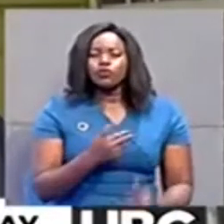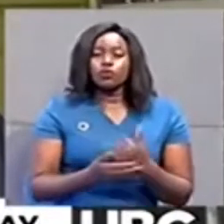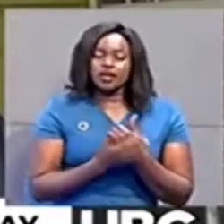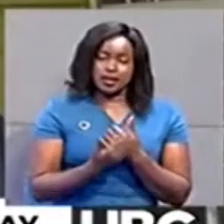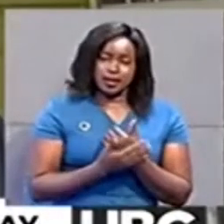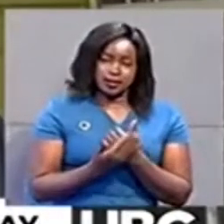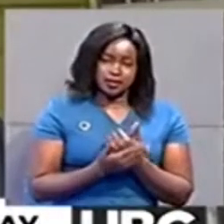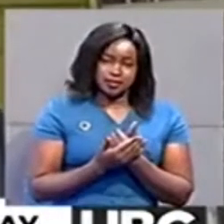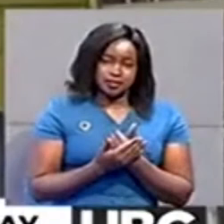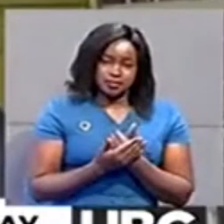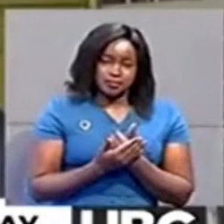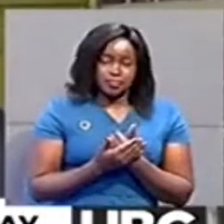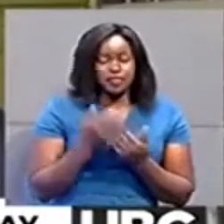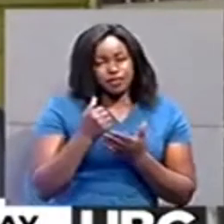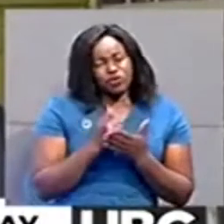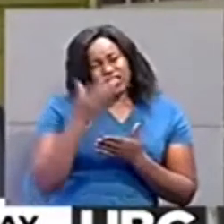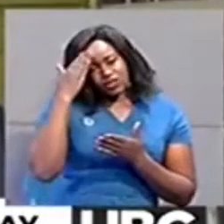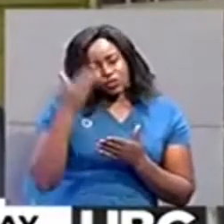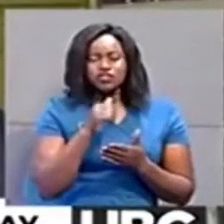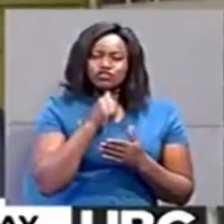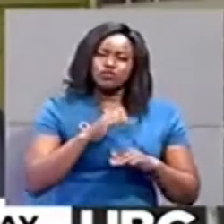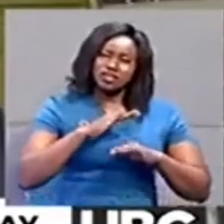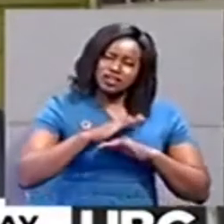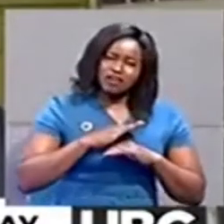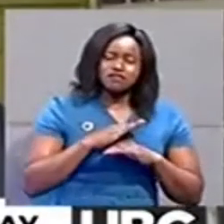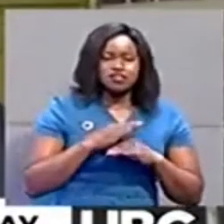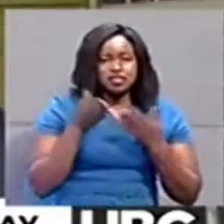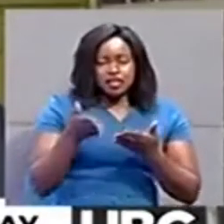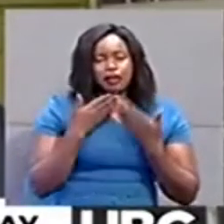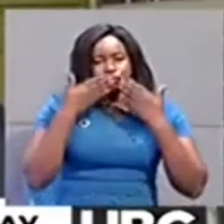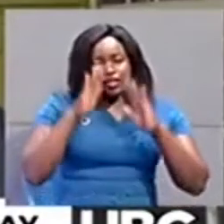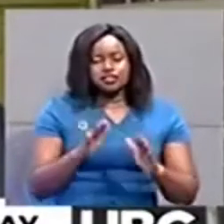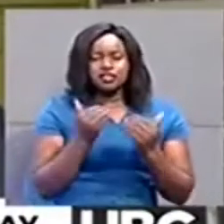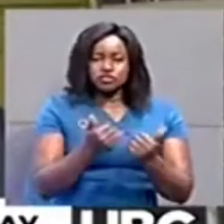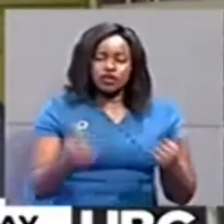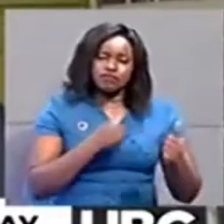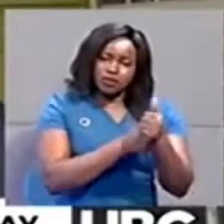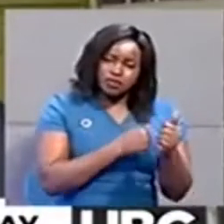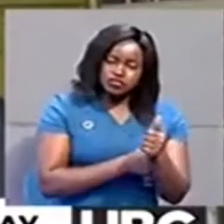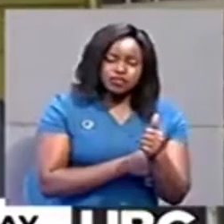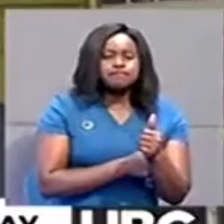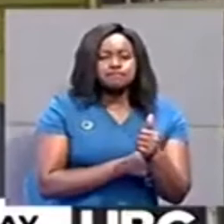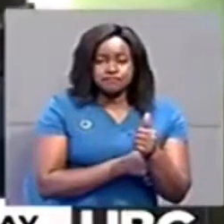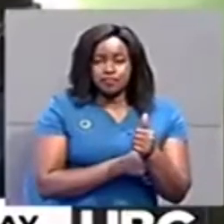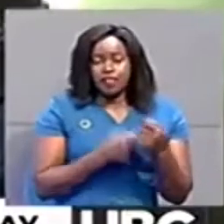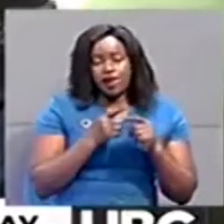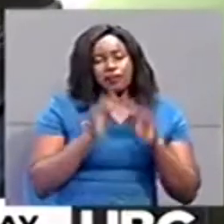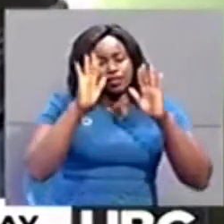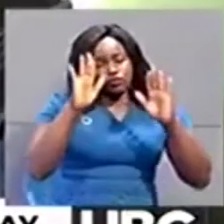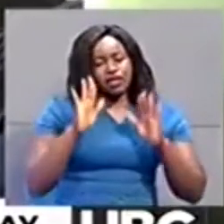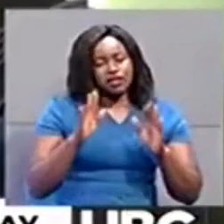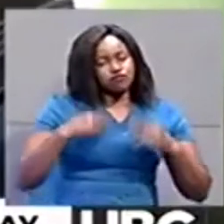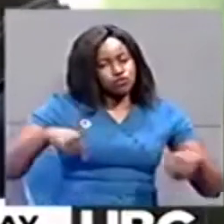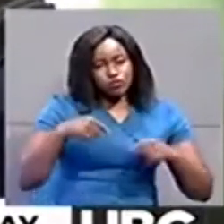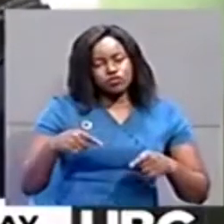enough. It needs the wraparound support that Blessed Child Foundation is here and able to give. It was wonderful to meet. The